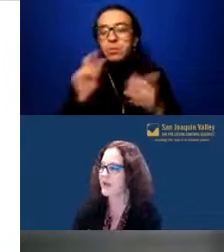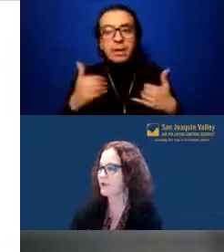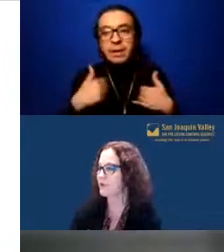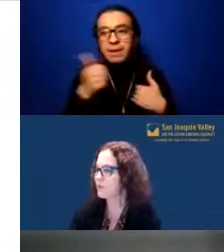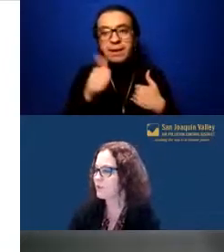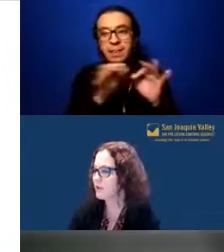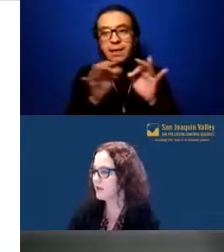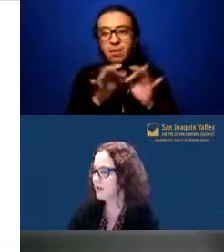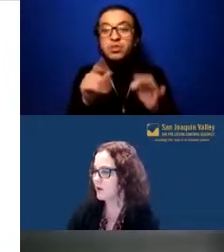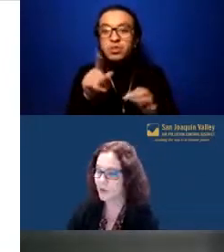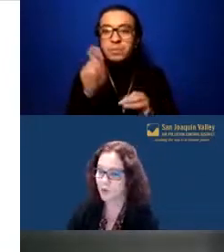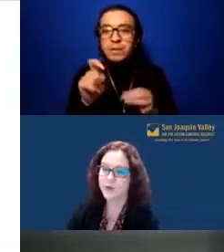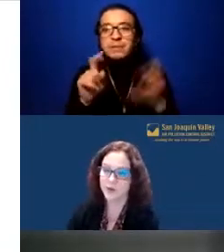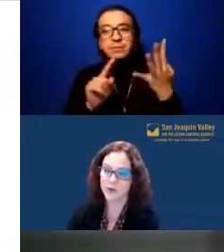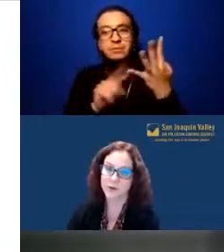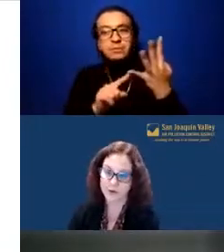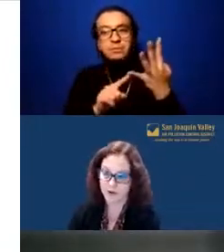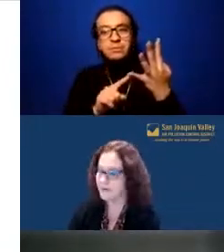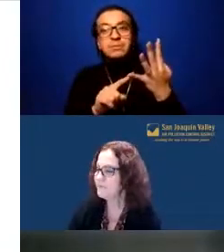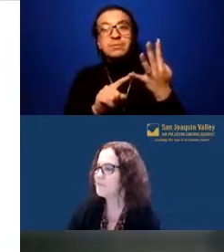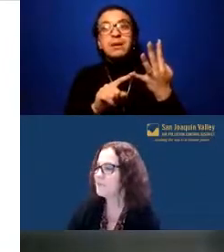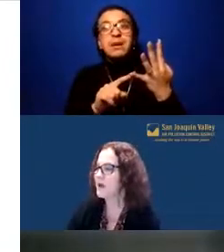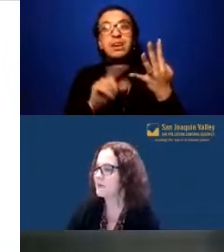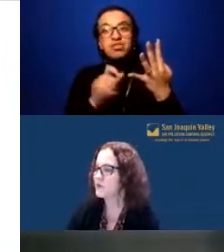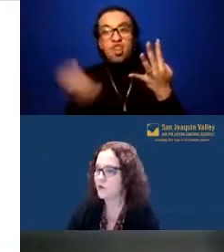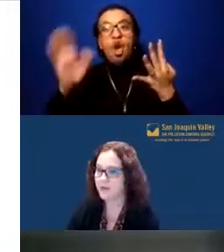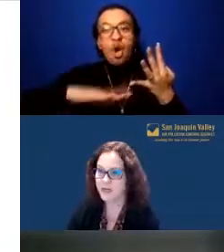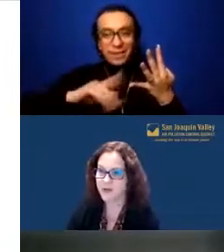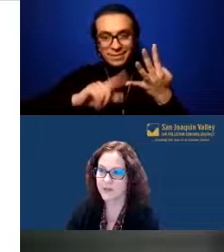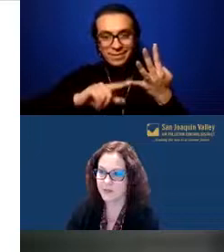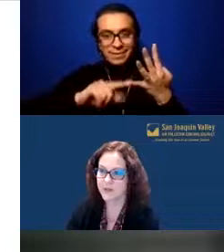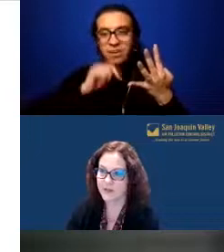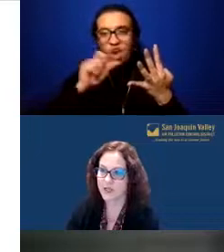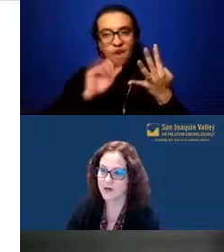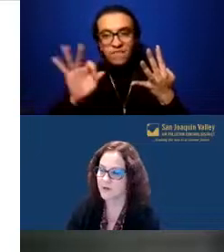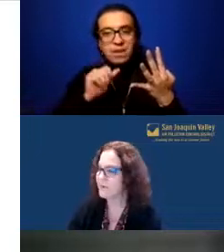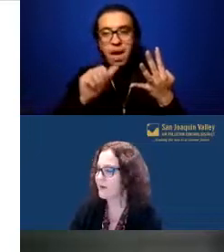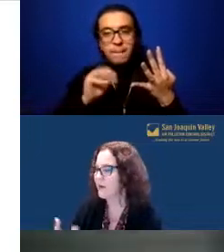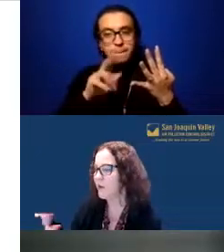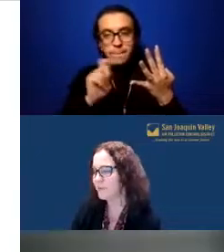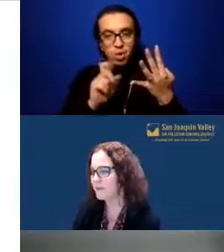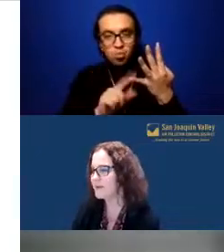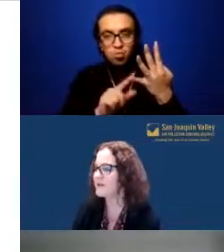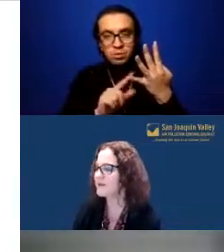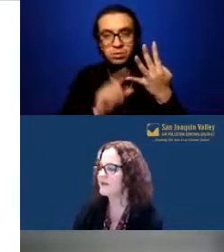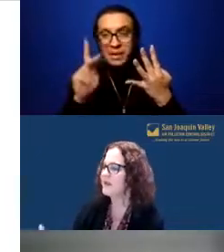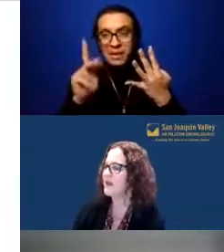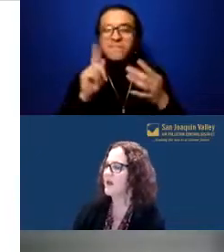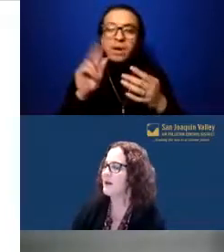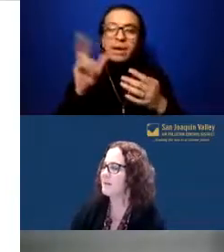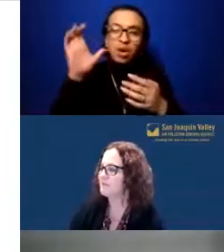have to have your muted or your original audio on so you could hear something in the main channel. I hope that makes